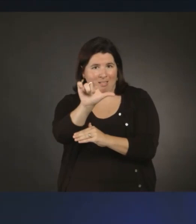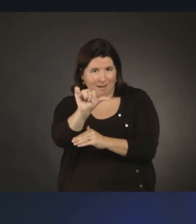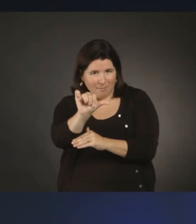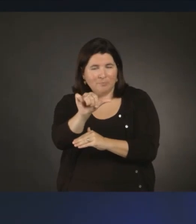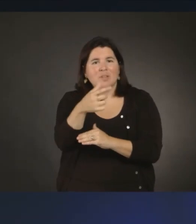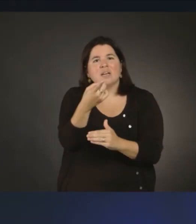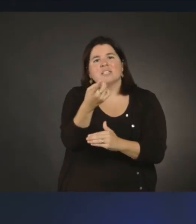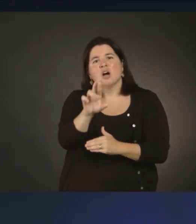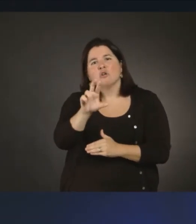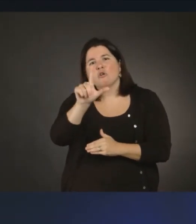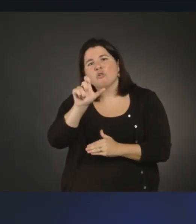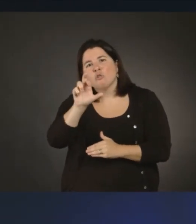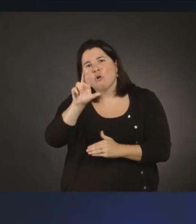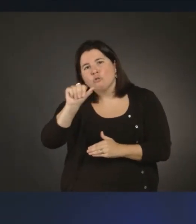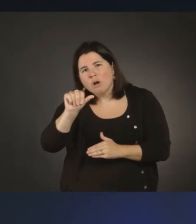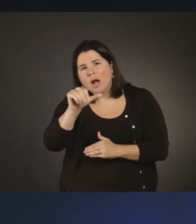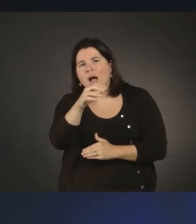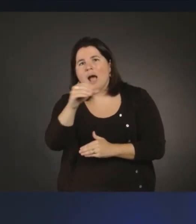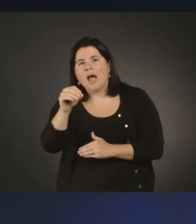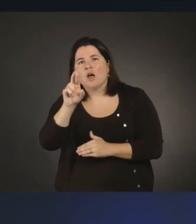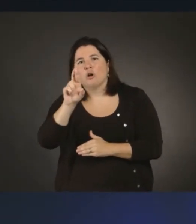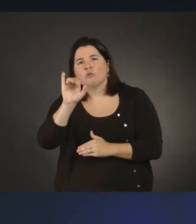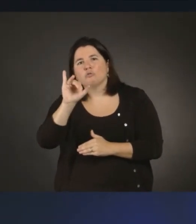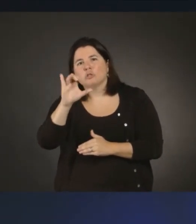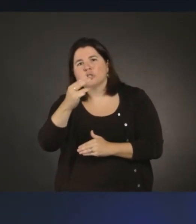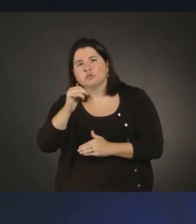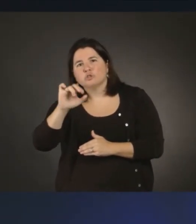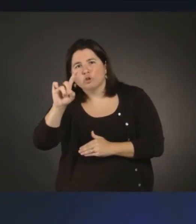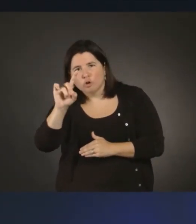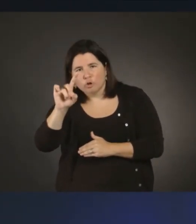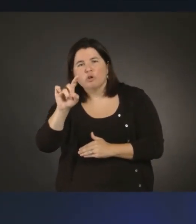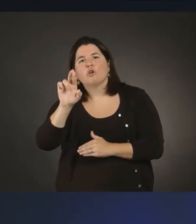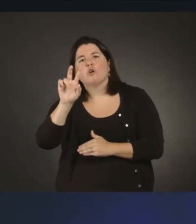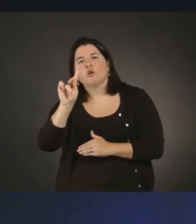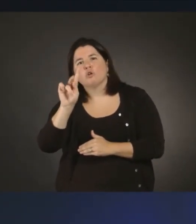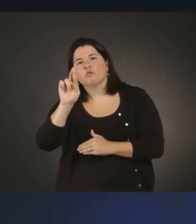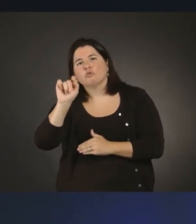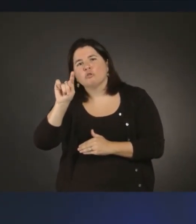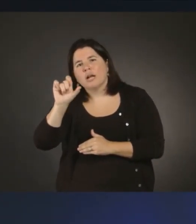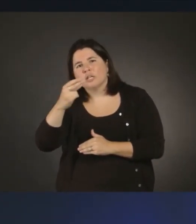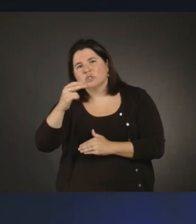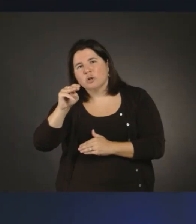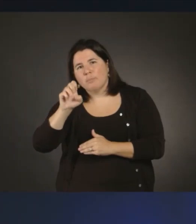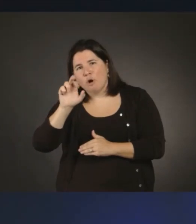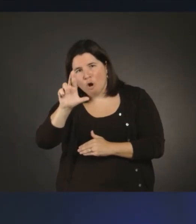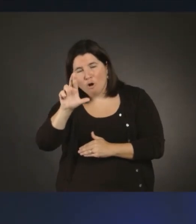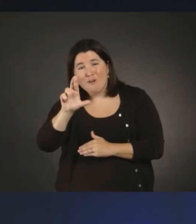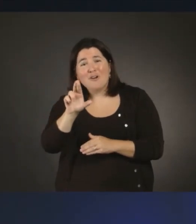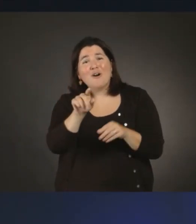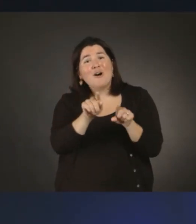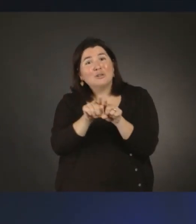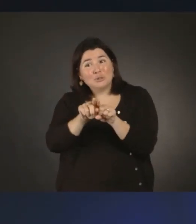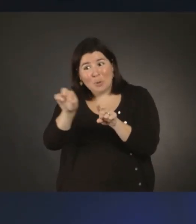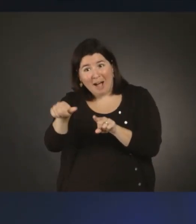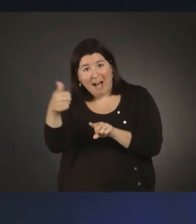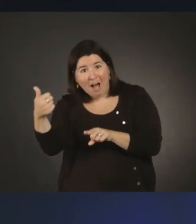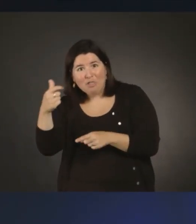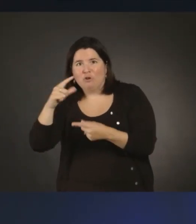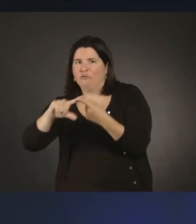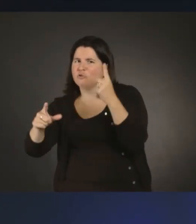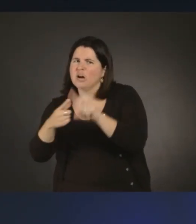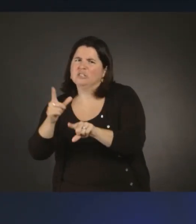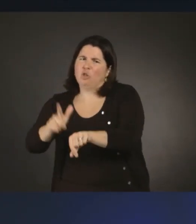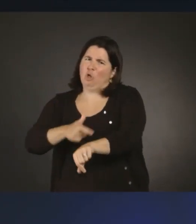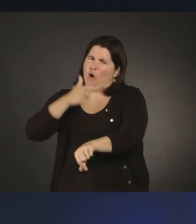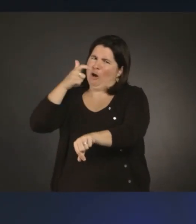gala, Drs. Laura and Richard Kretschmer. And we have some very special longtime friends,